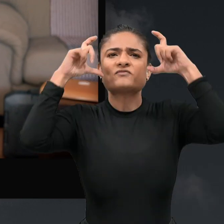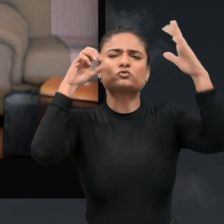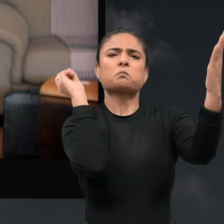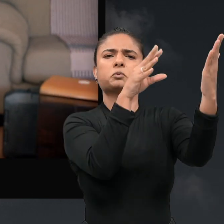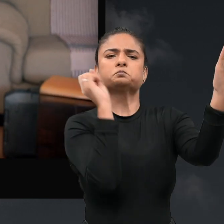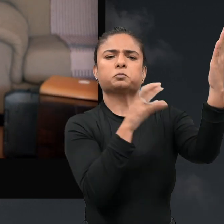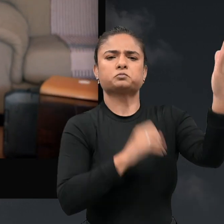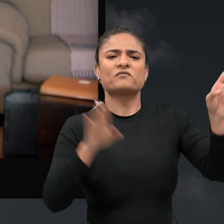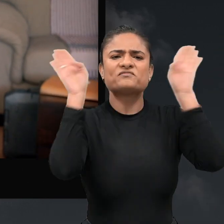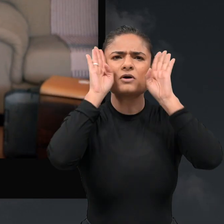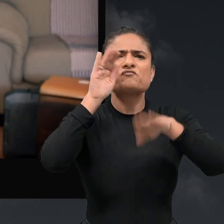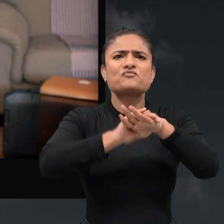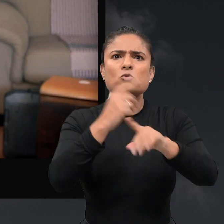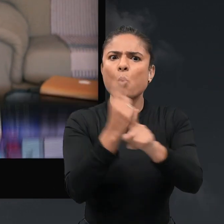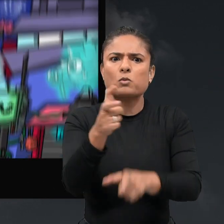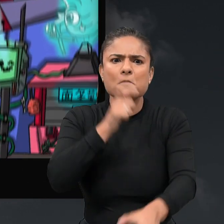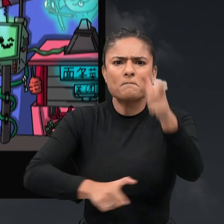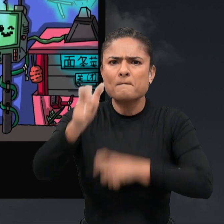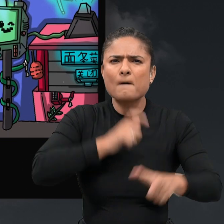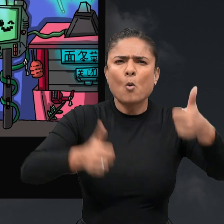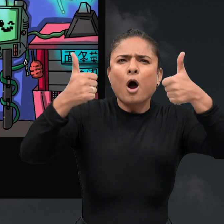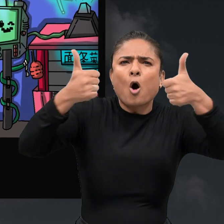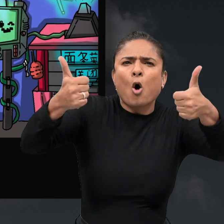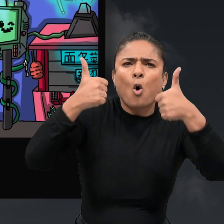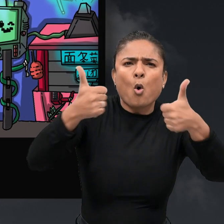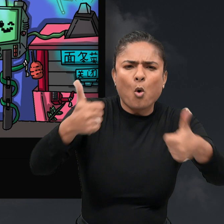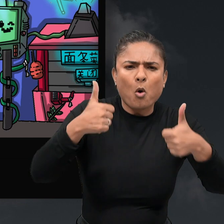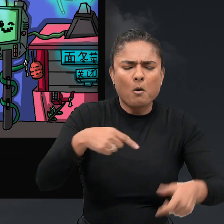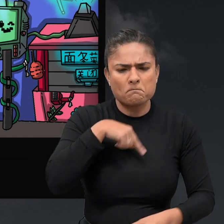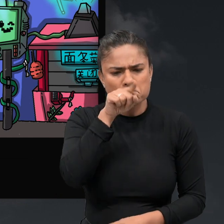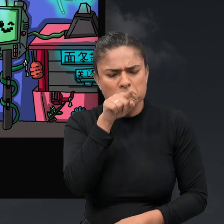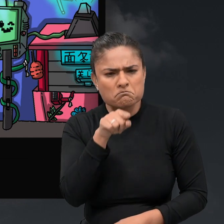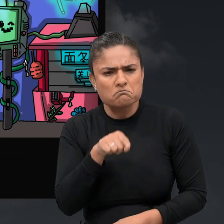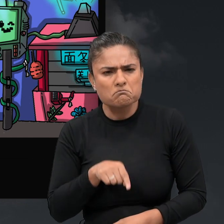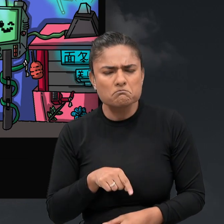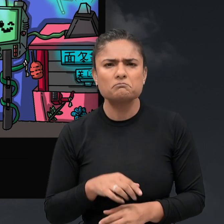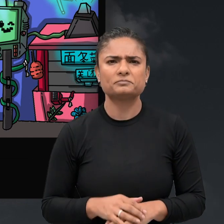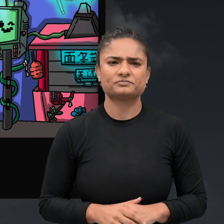social media, op Facebook en my vriende het altyd goeie kommentaar gelewer.